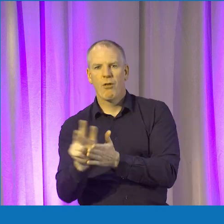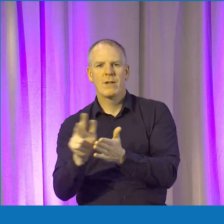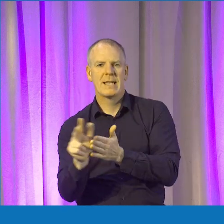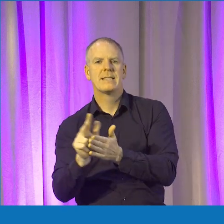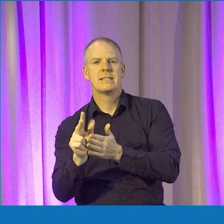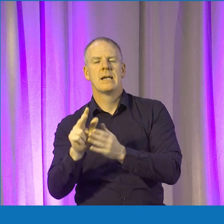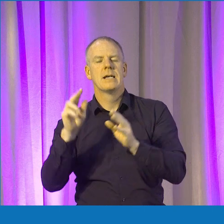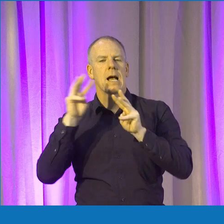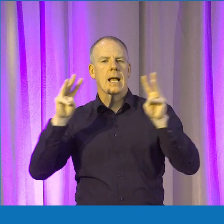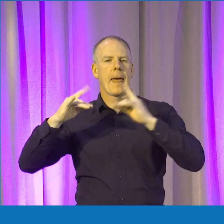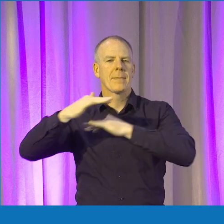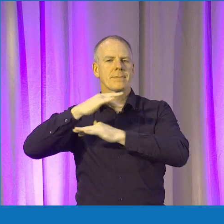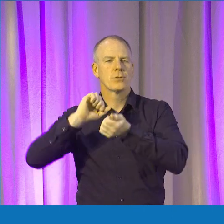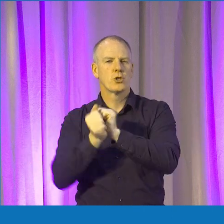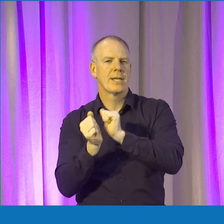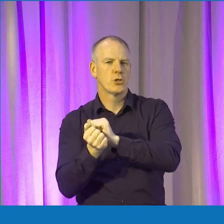13 is climate change.